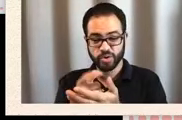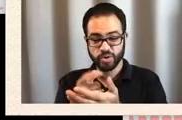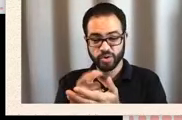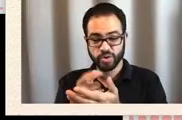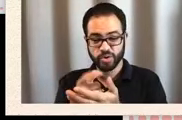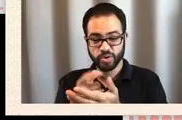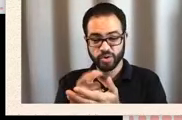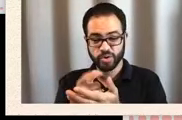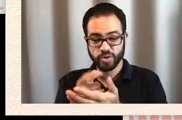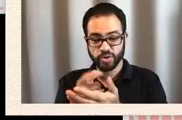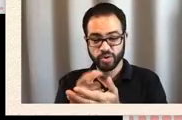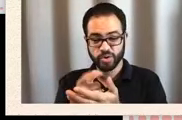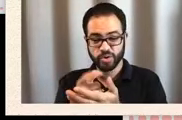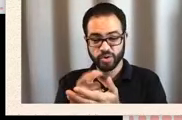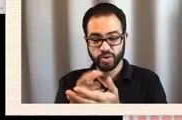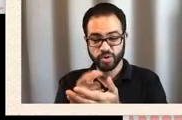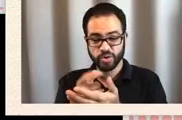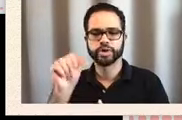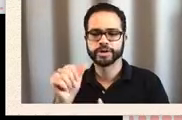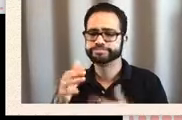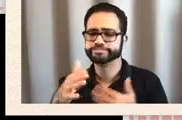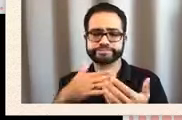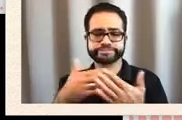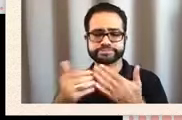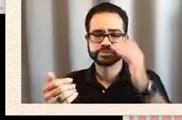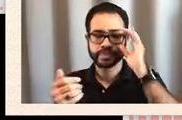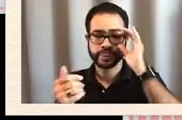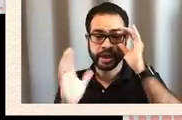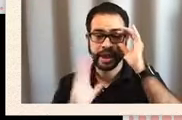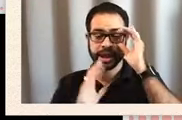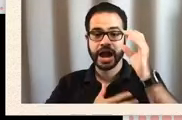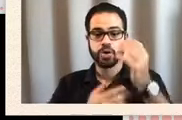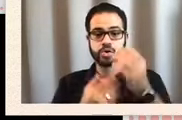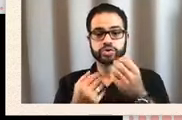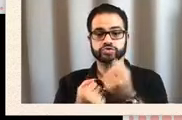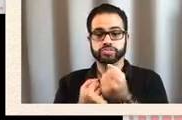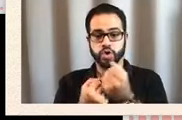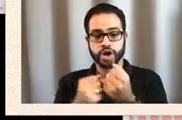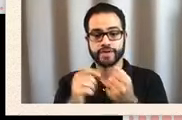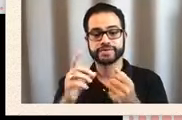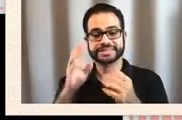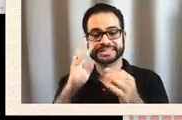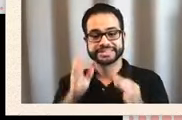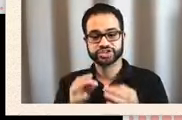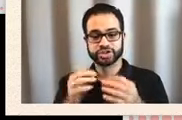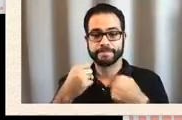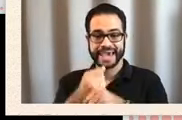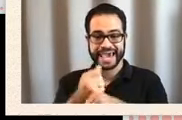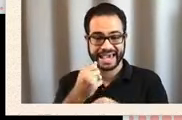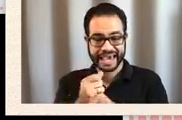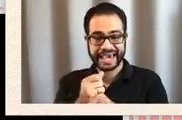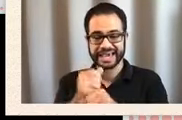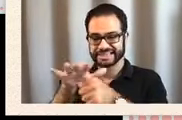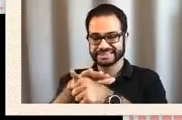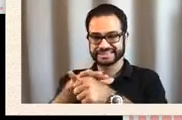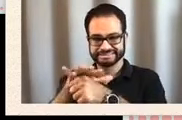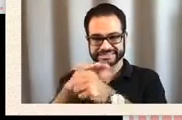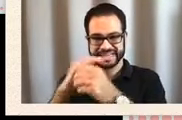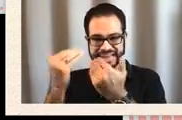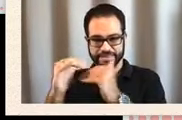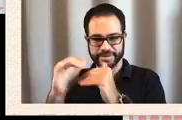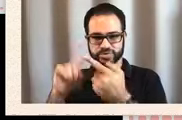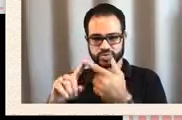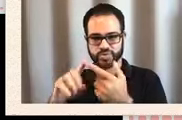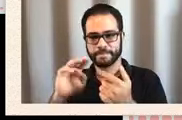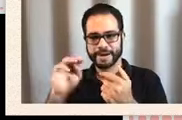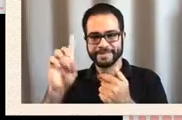Florida. So even though our supported decision-making legal services are limited to Miami-Dade County, we will talk to